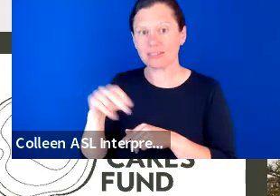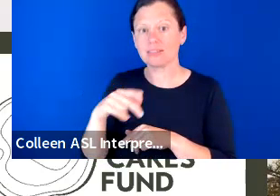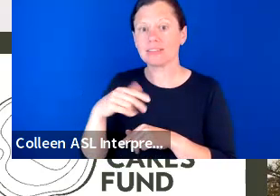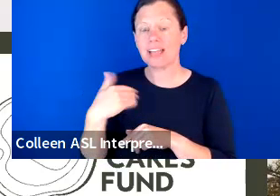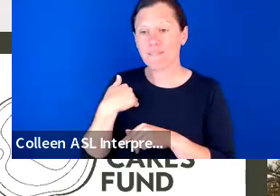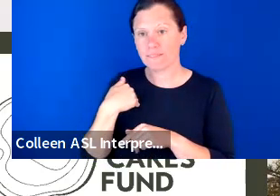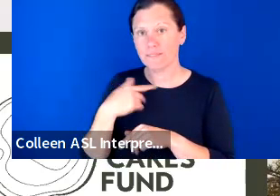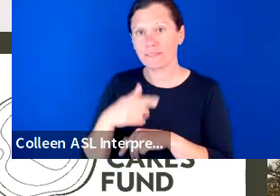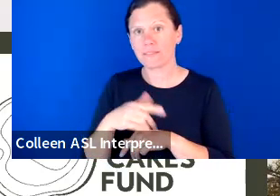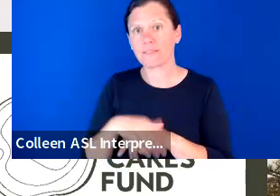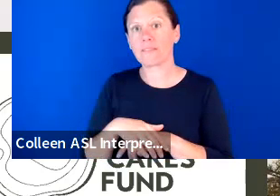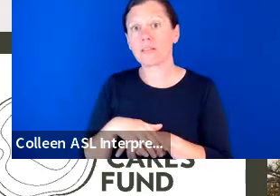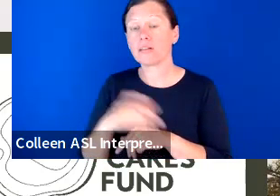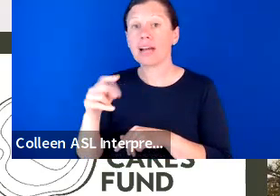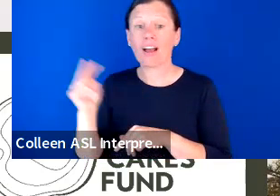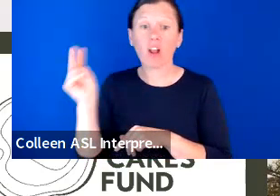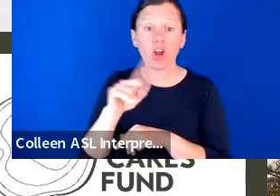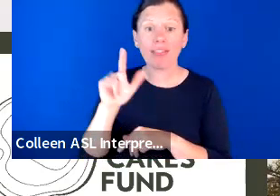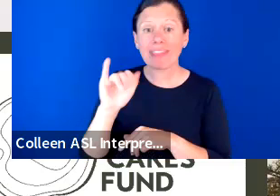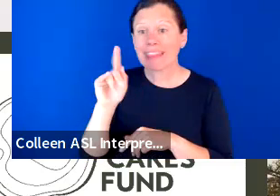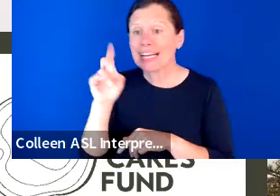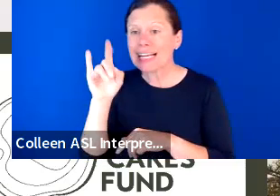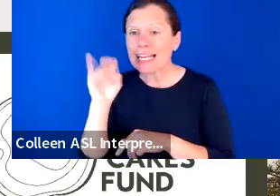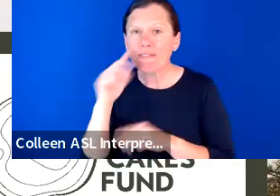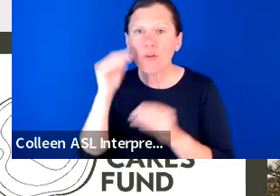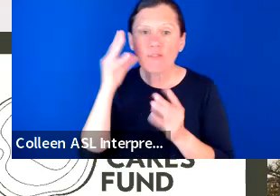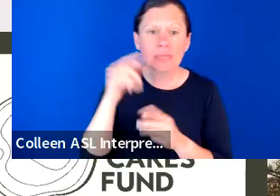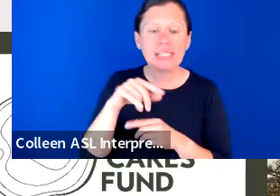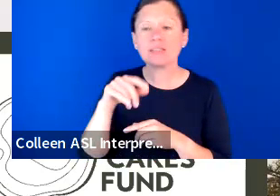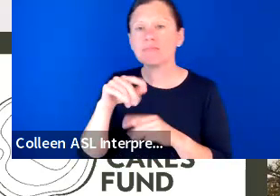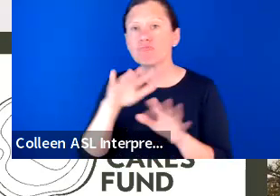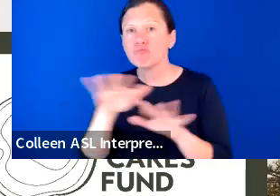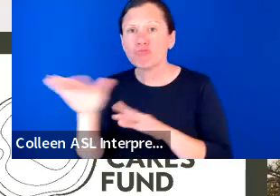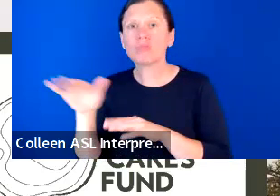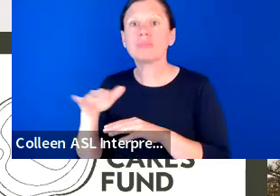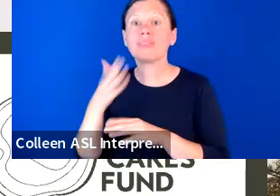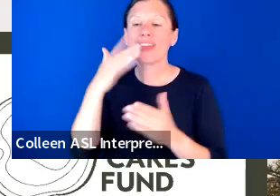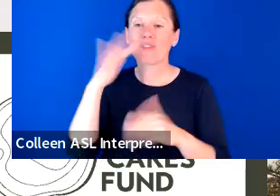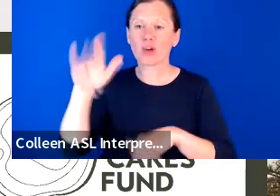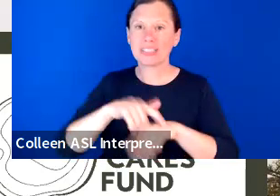So thank you again for your time, and have a great afternoon.